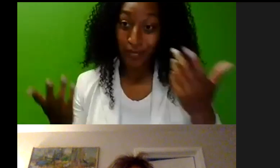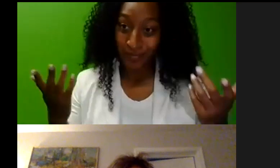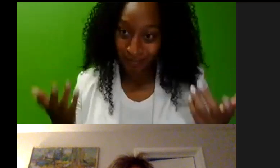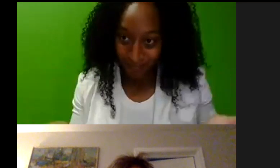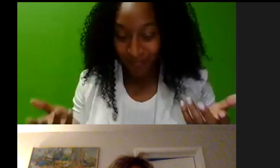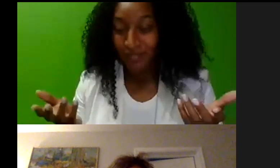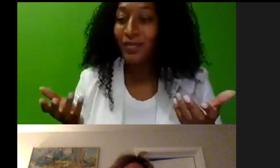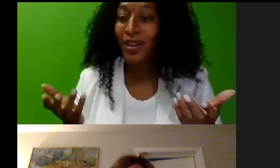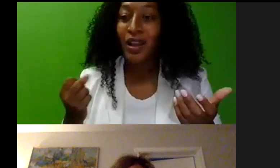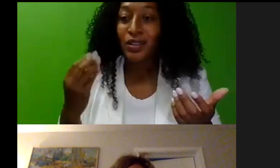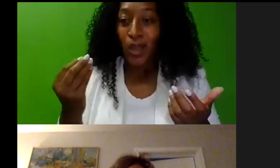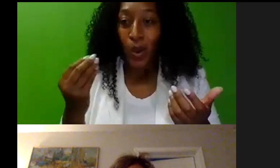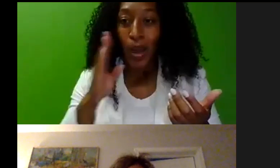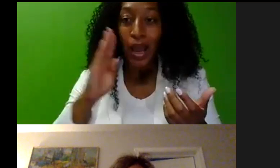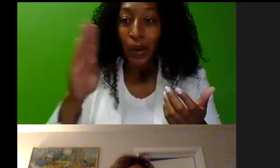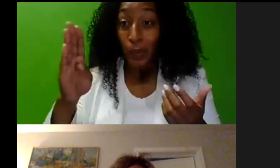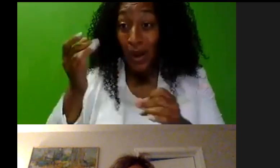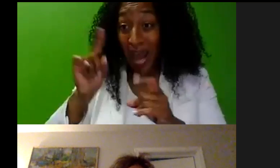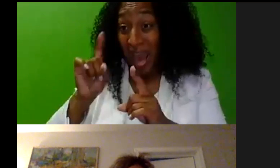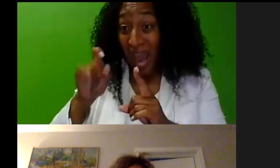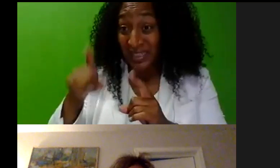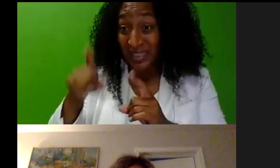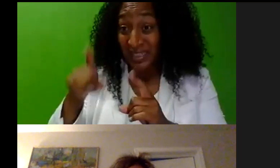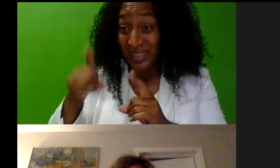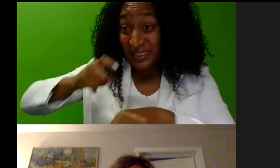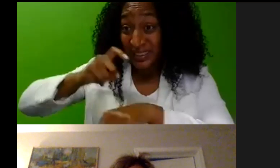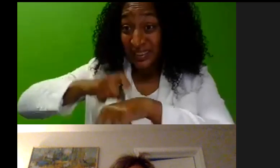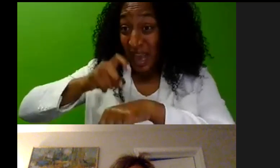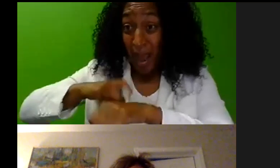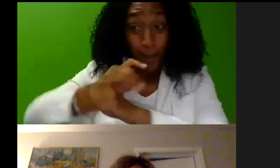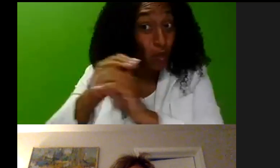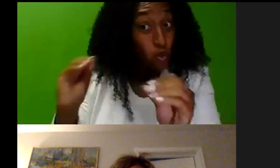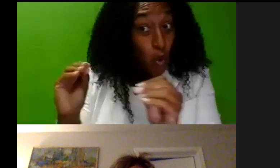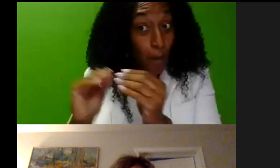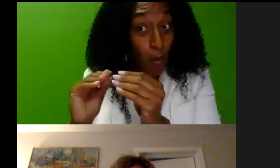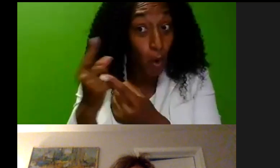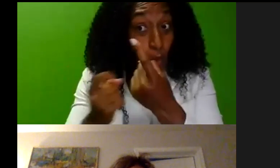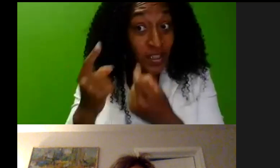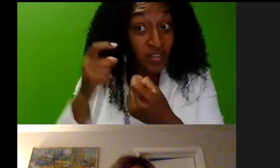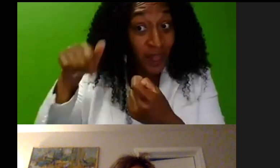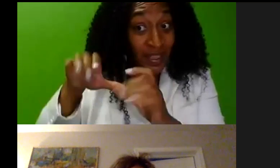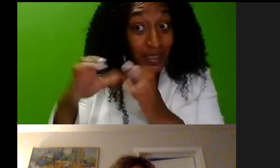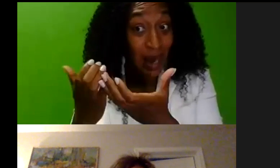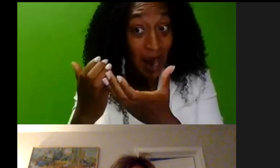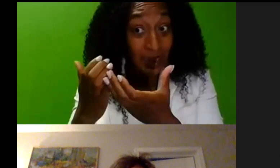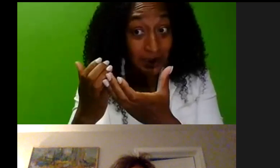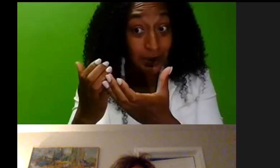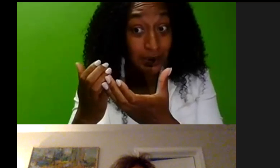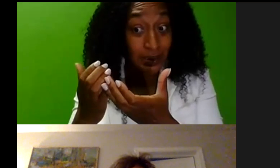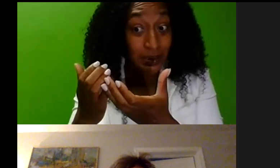So I'll ask one last time, what are your questions of me? And then we'll call it a day.